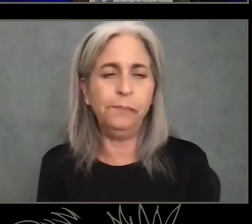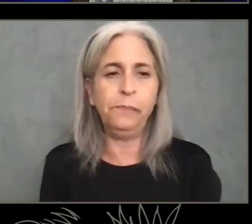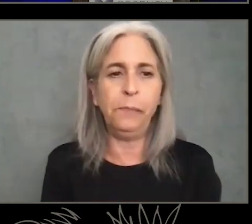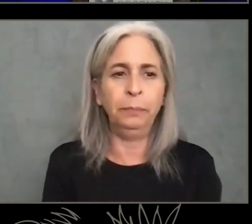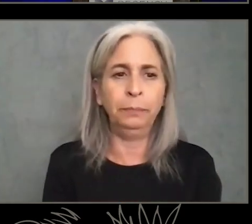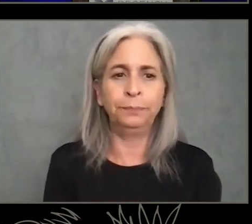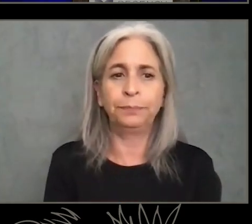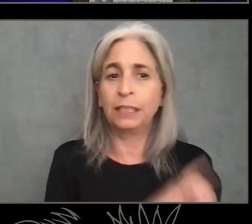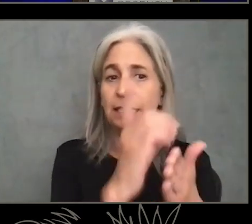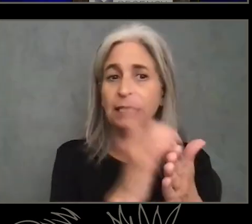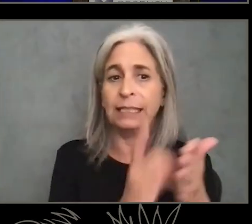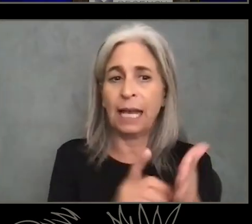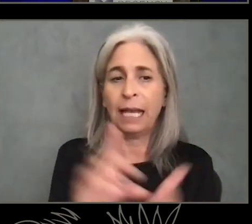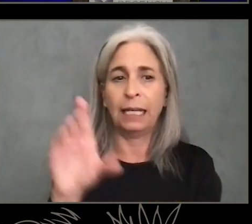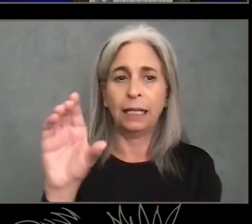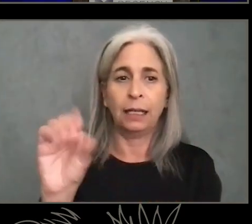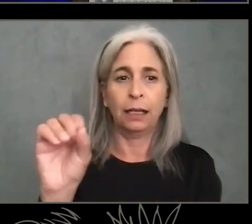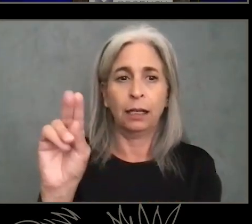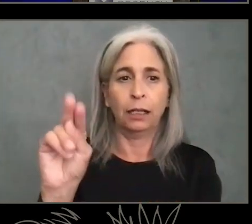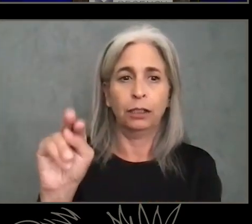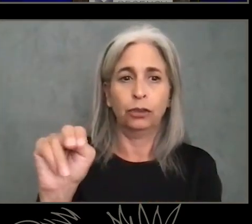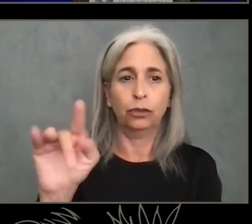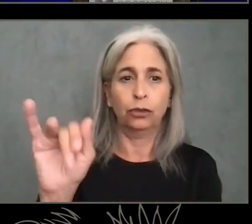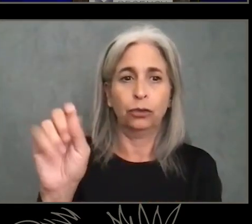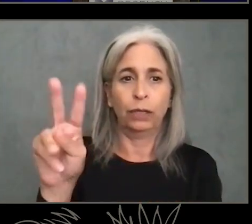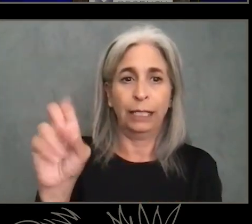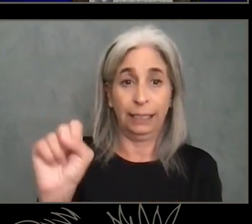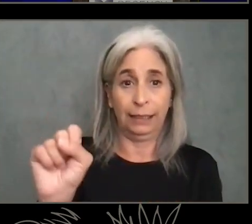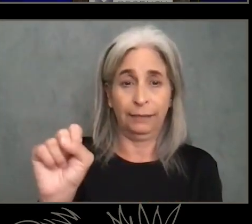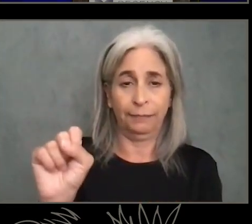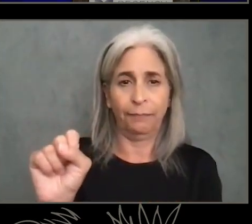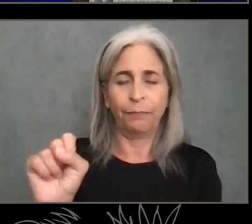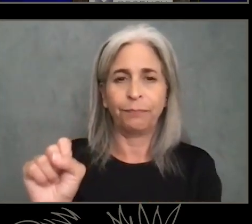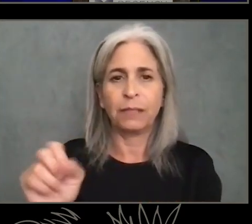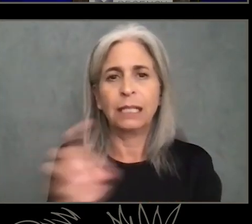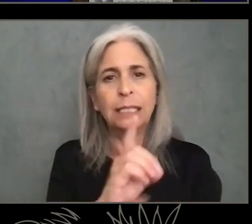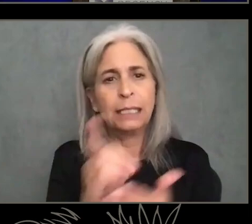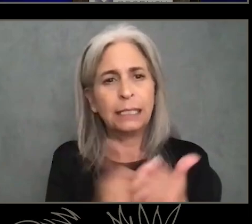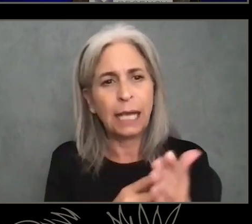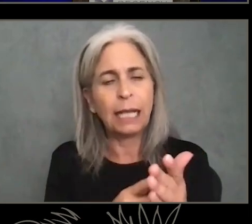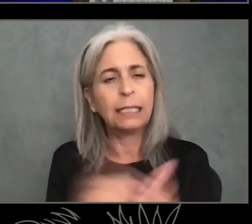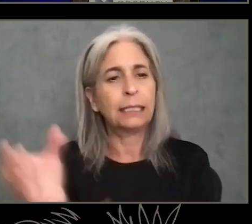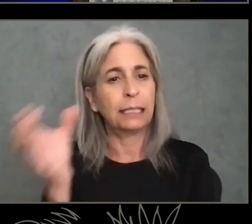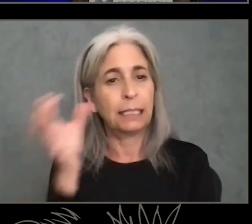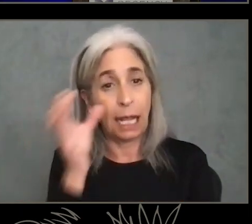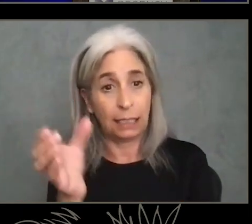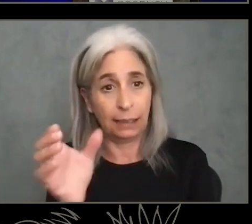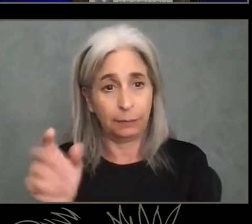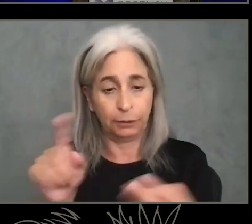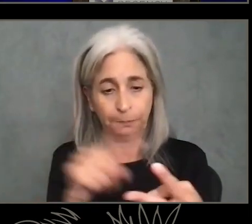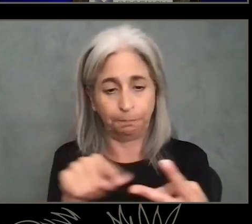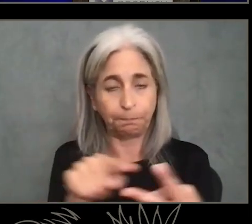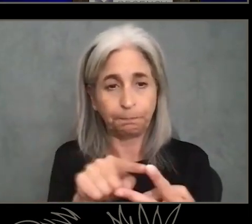So we talked about the design constraints, or I want to talk about design constraints and concepts.